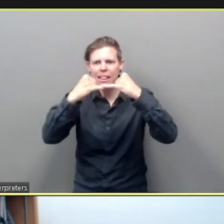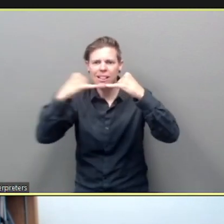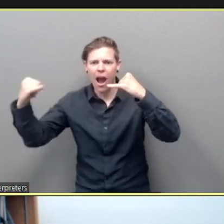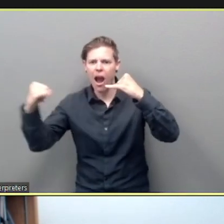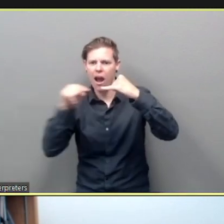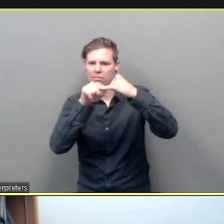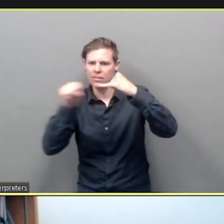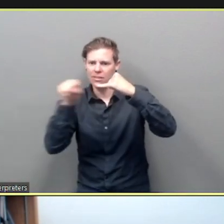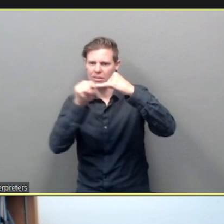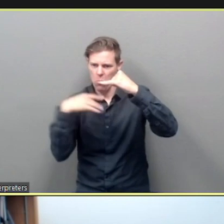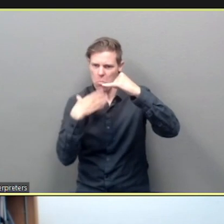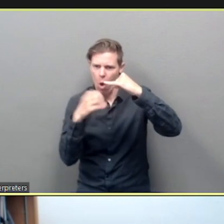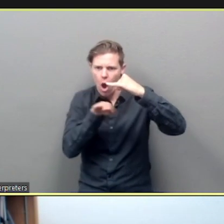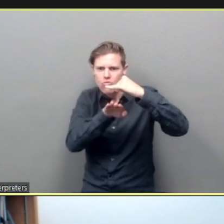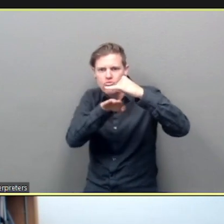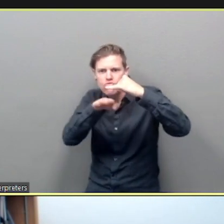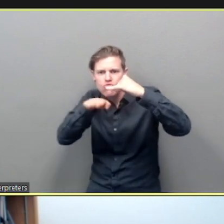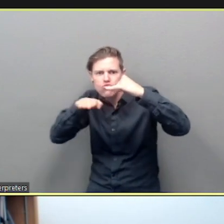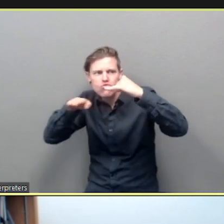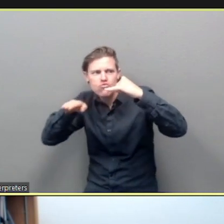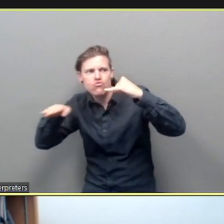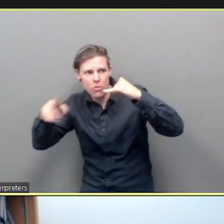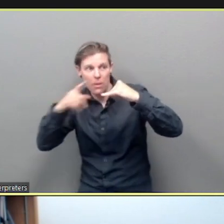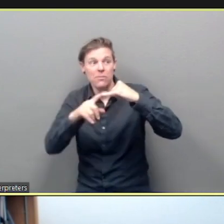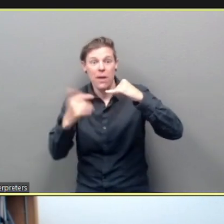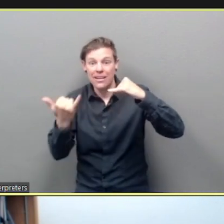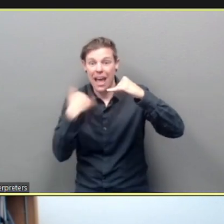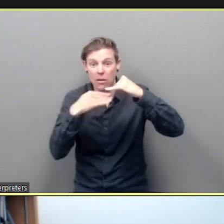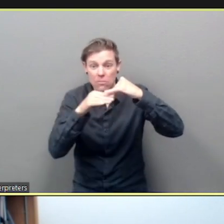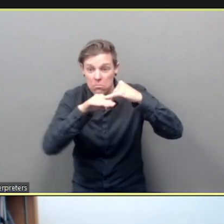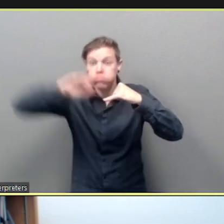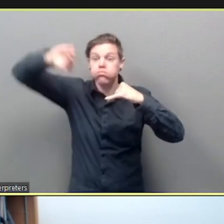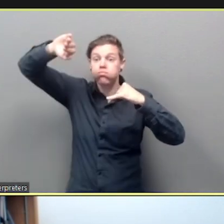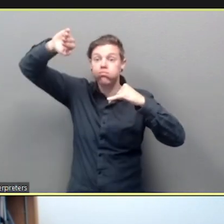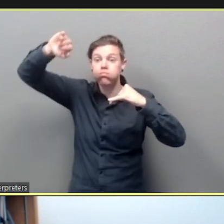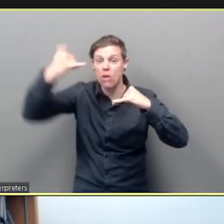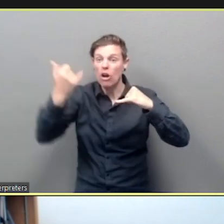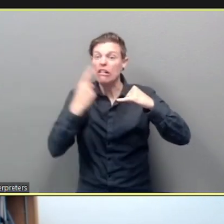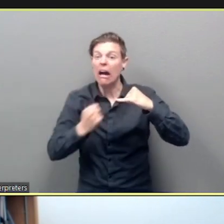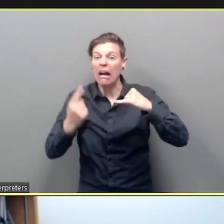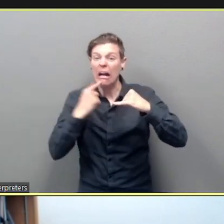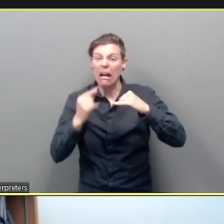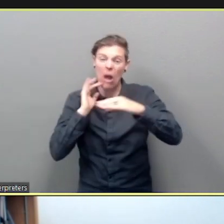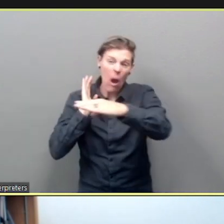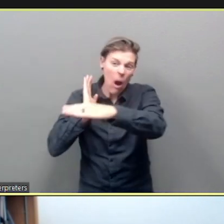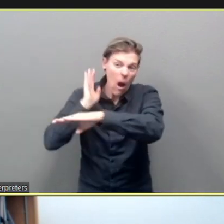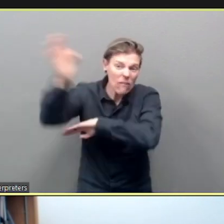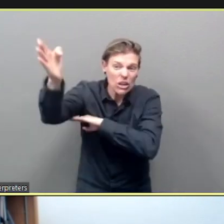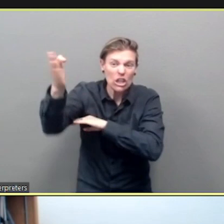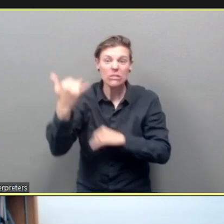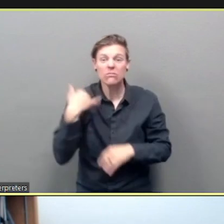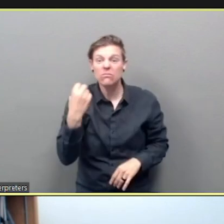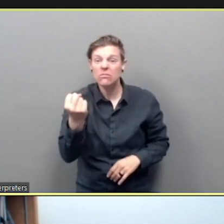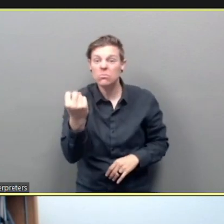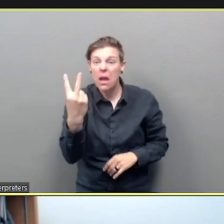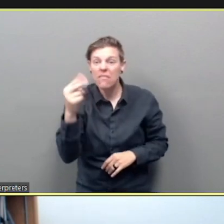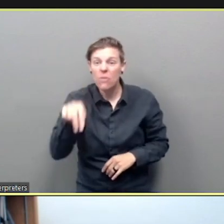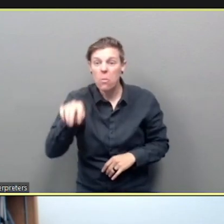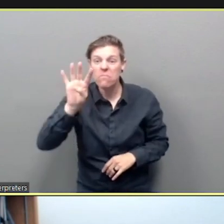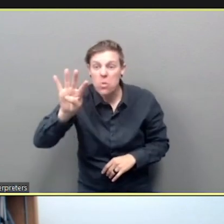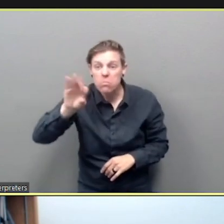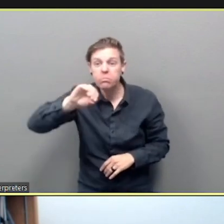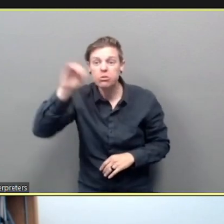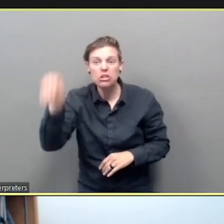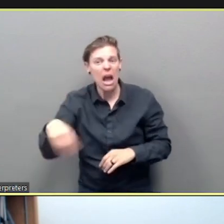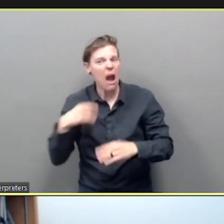double digits at about 12.5% currently. What this means to us is there's a very high burden of disease